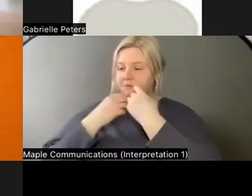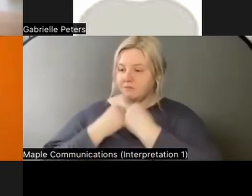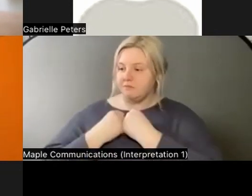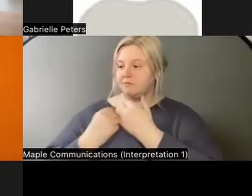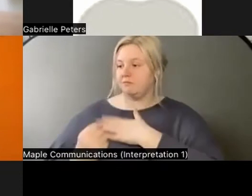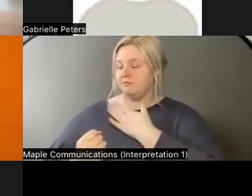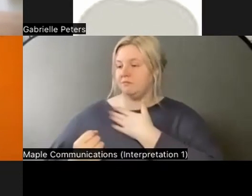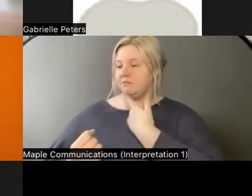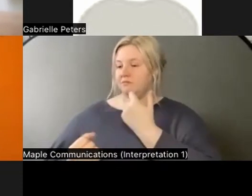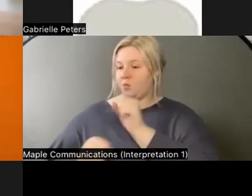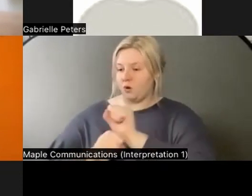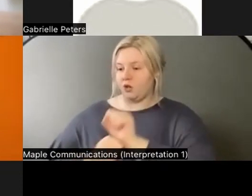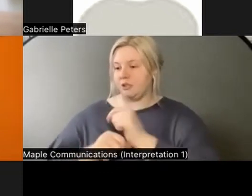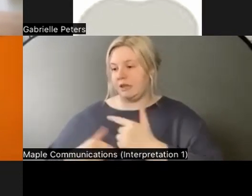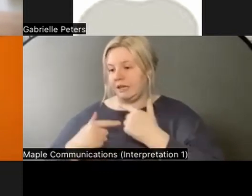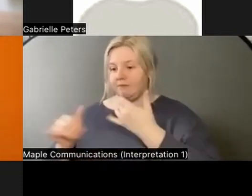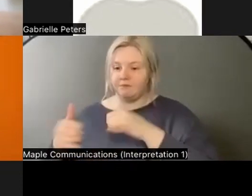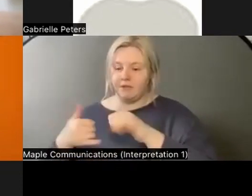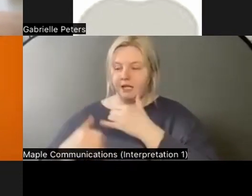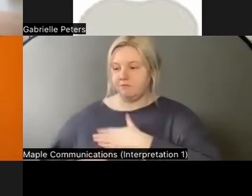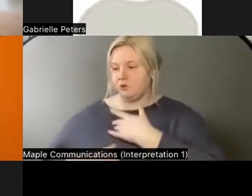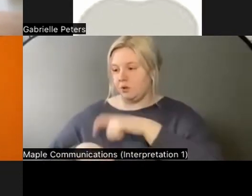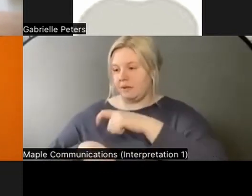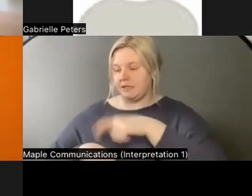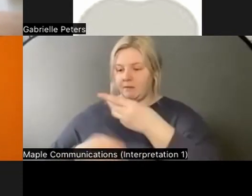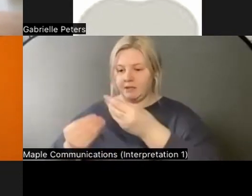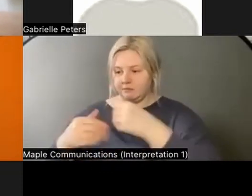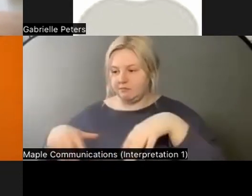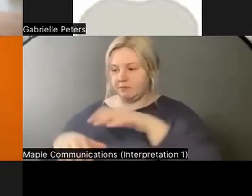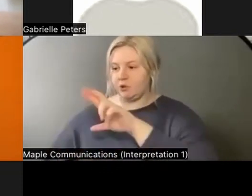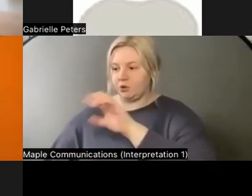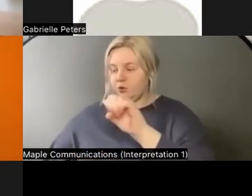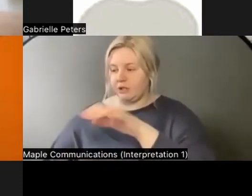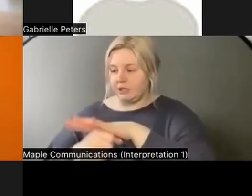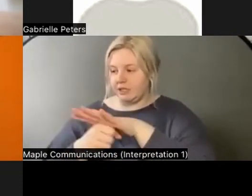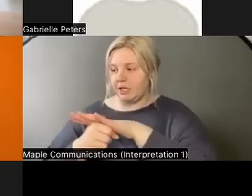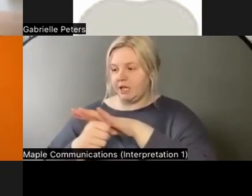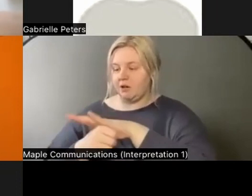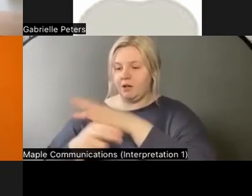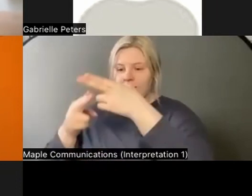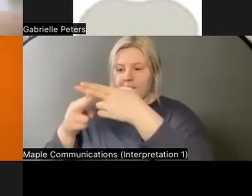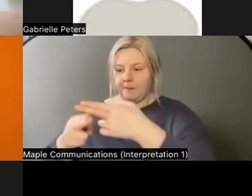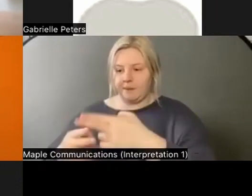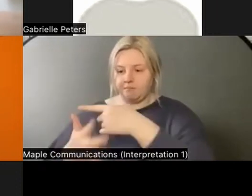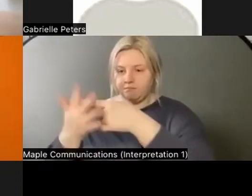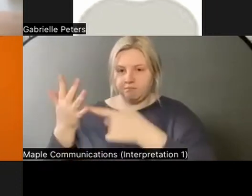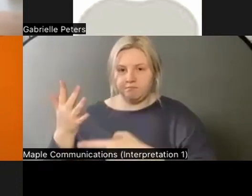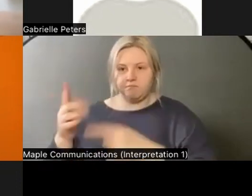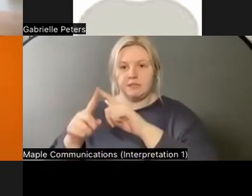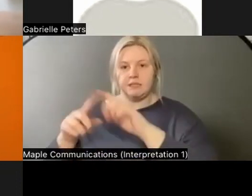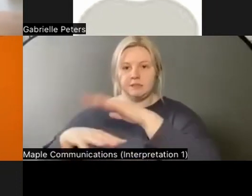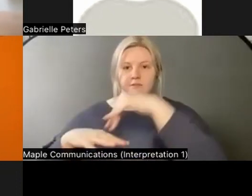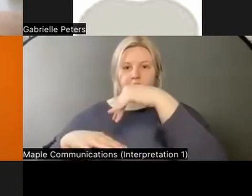Blackfoot, Métis, Nakota, Sioux, Iroquois, Dene and Ojibwe,